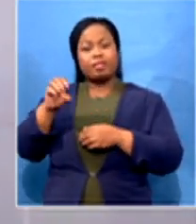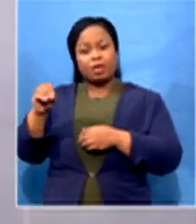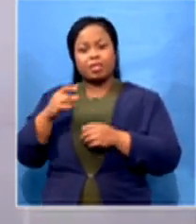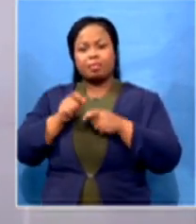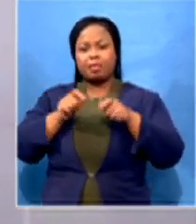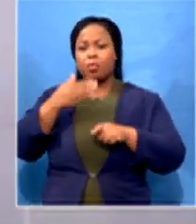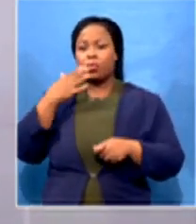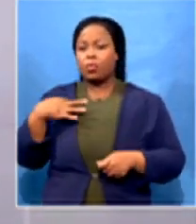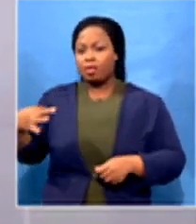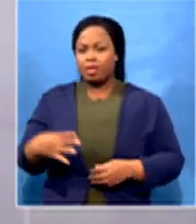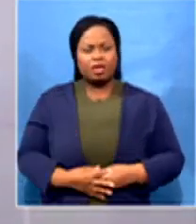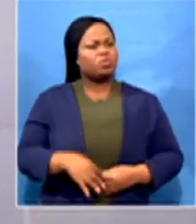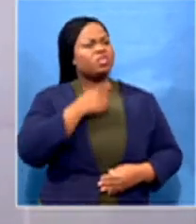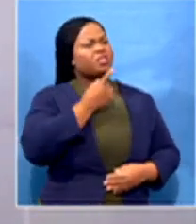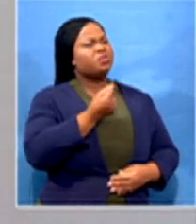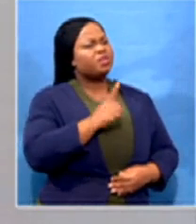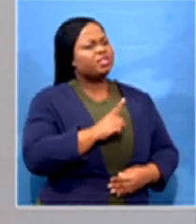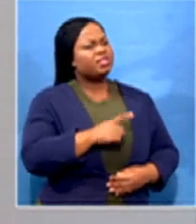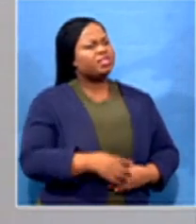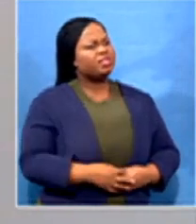And what distance are you doing, Bruce?